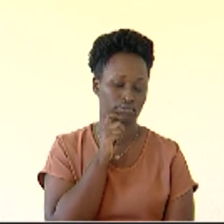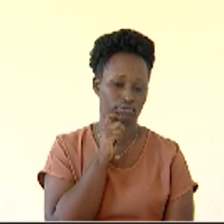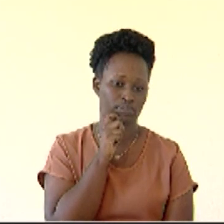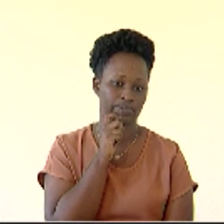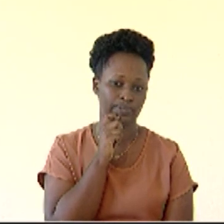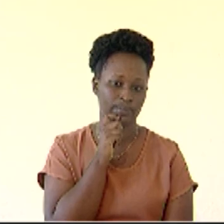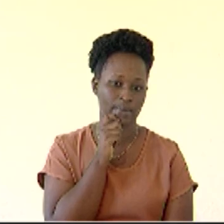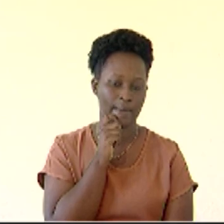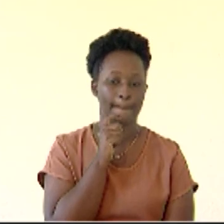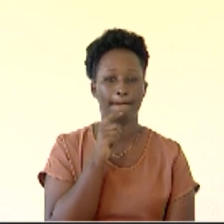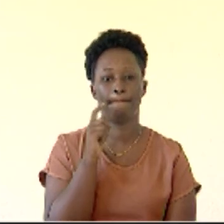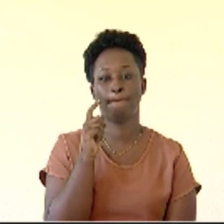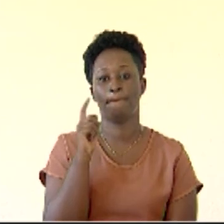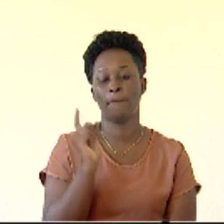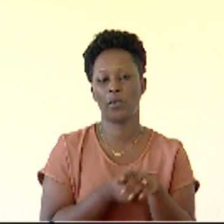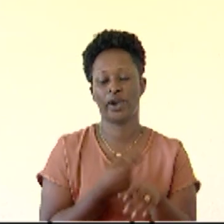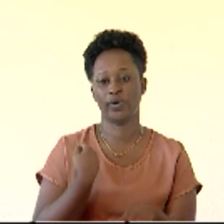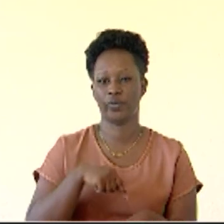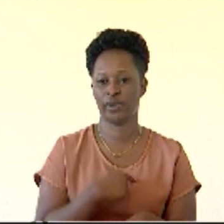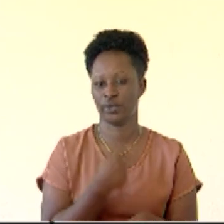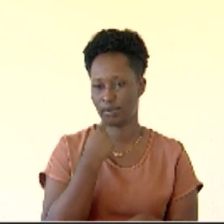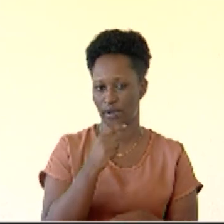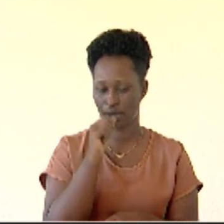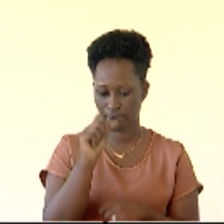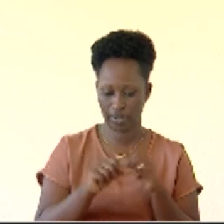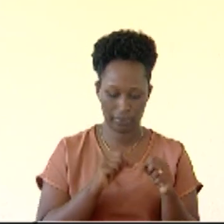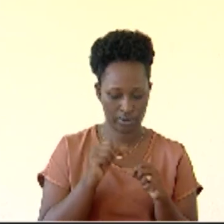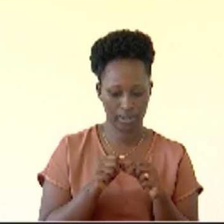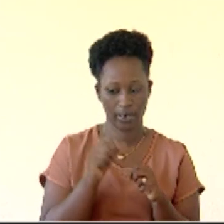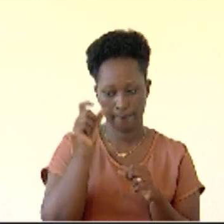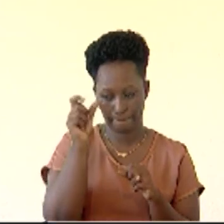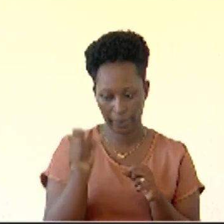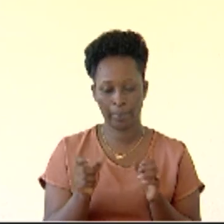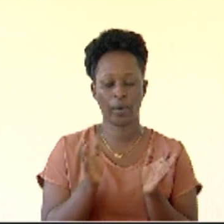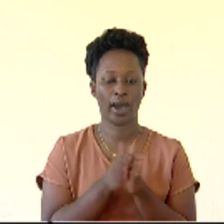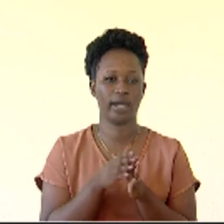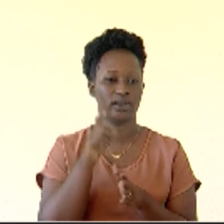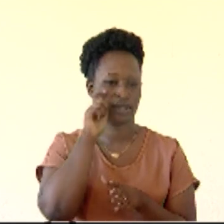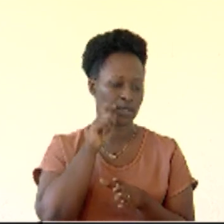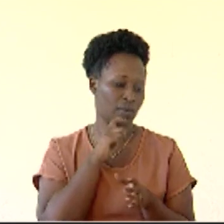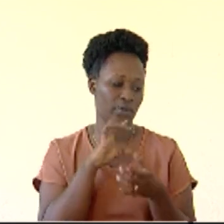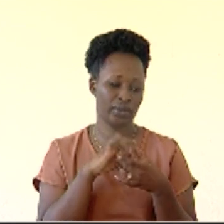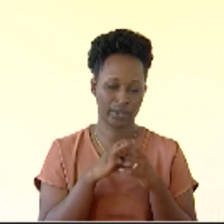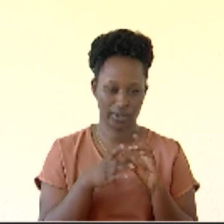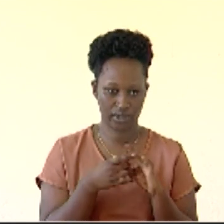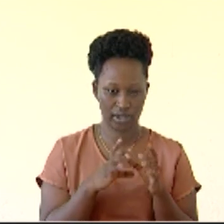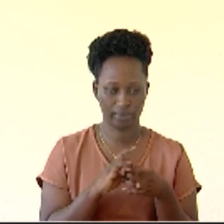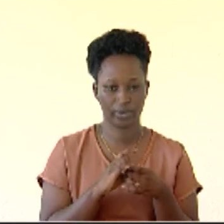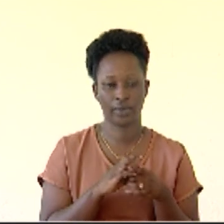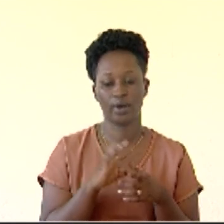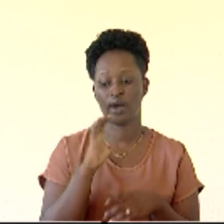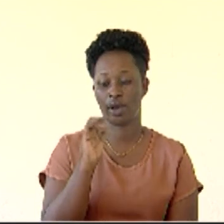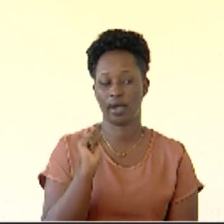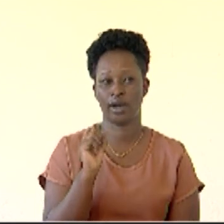So we're talking about what we call people under sexual relationships. Okay? So casual relationships